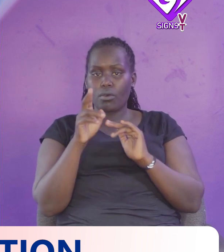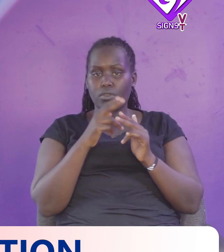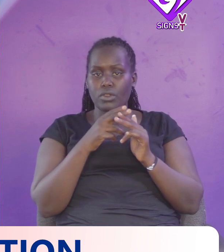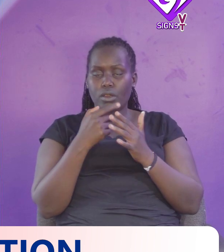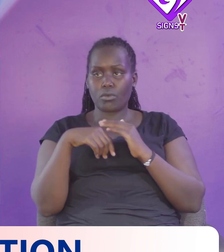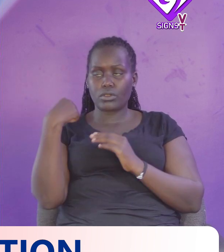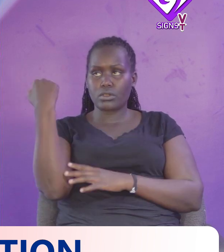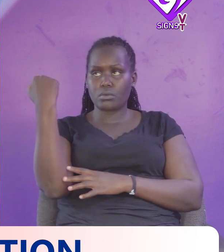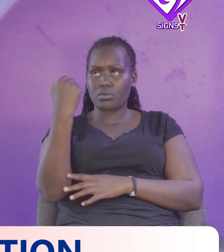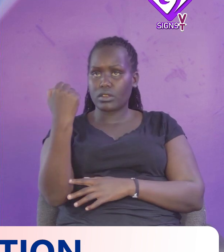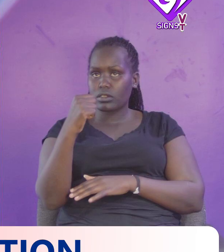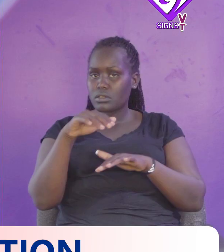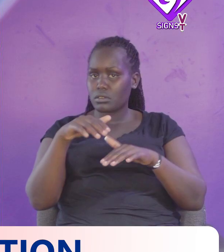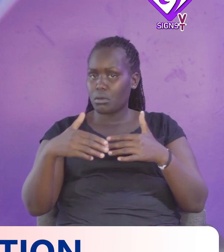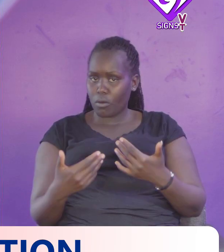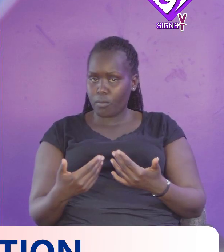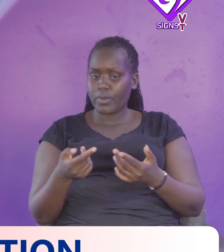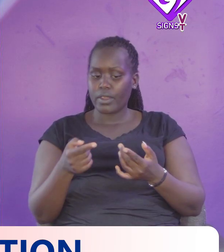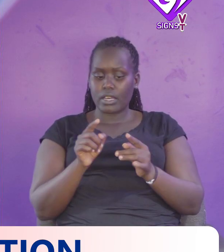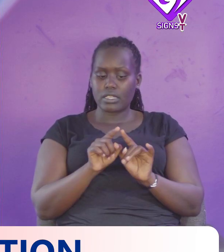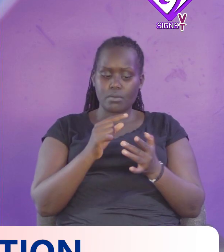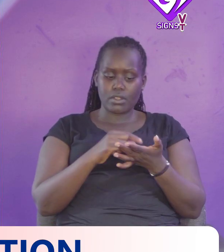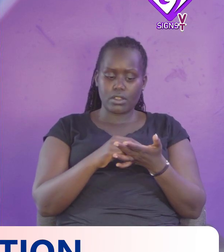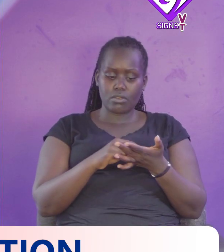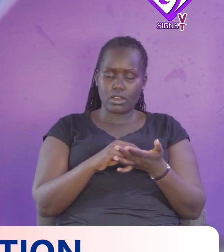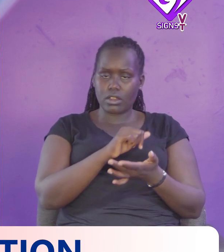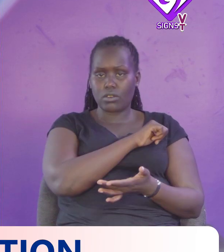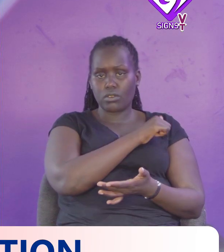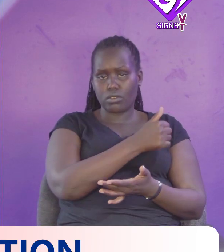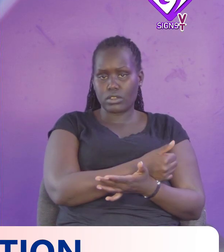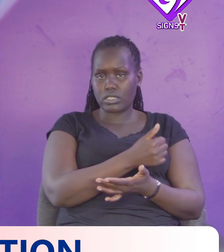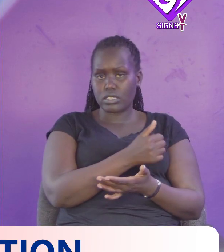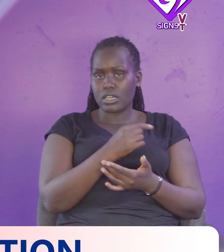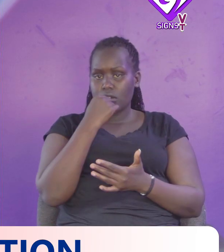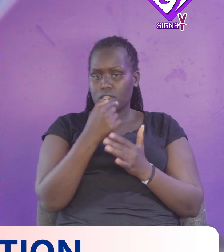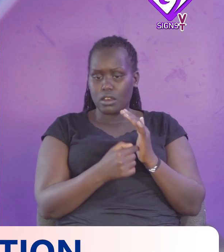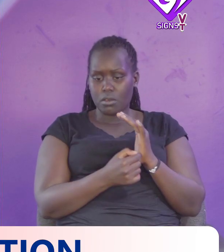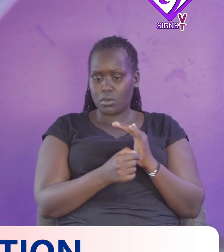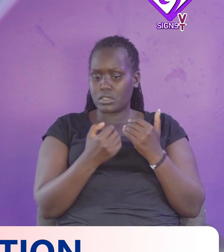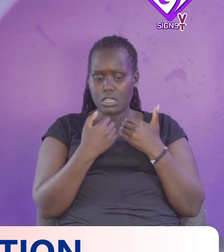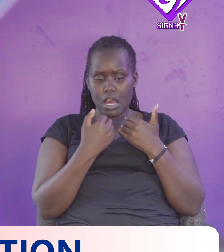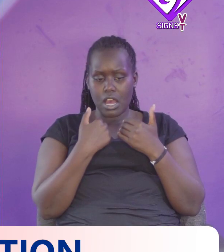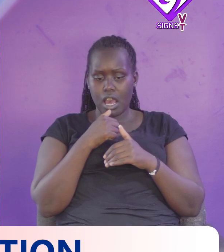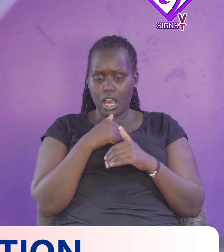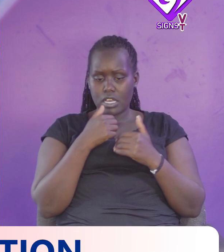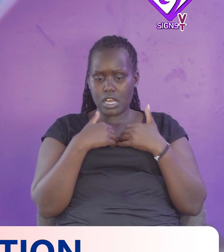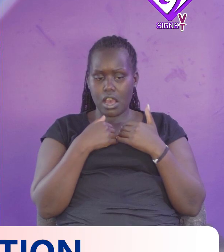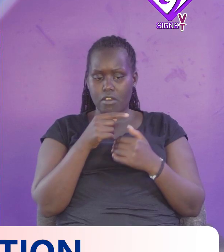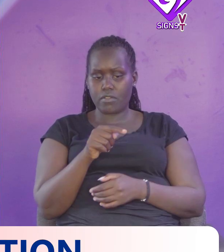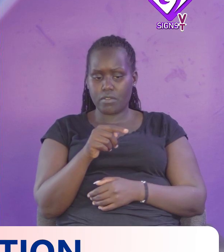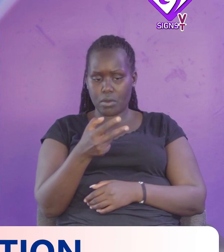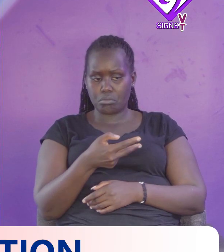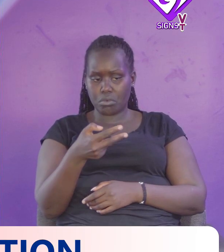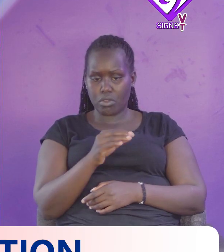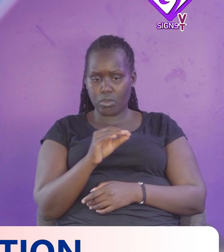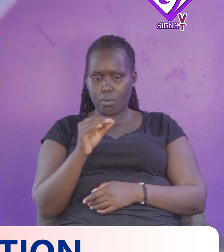authority? Even though the Ugandan authorities has refuted the claims, they said we are not in possession. No, because they're just acting